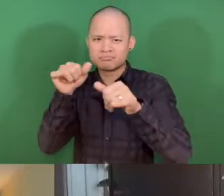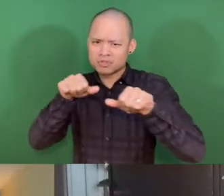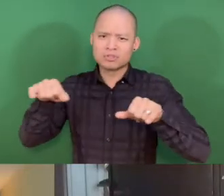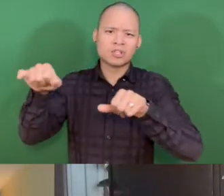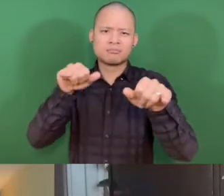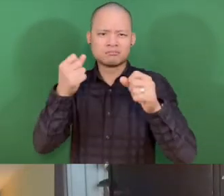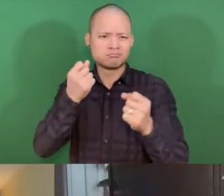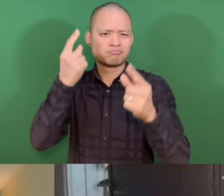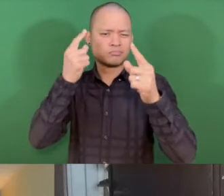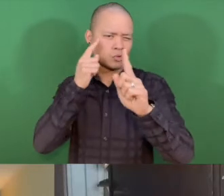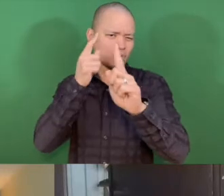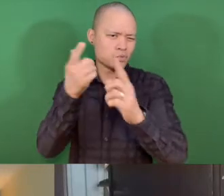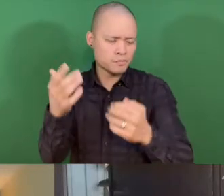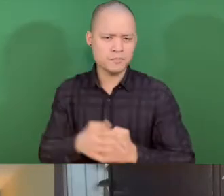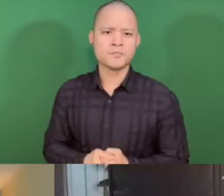understand. And